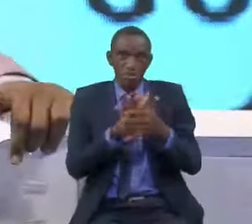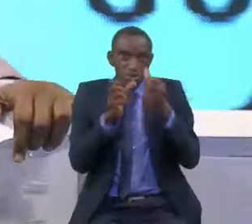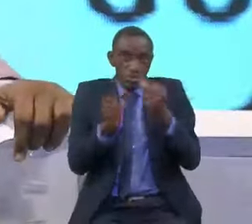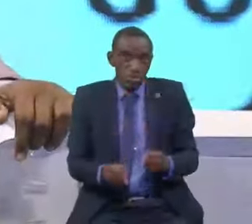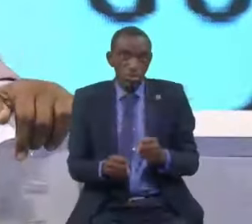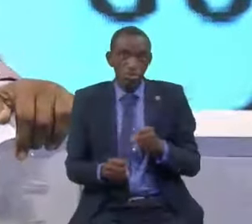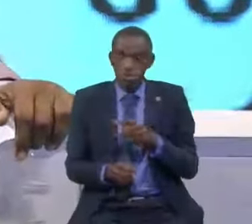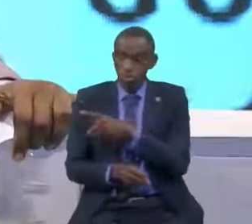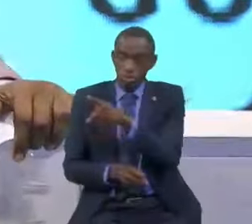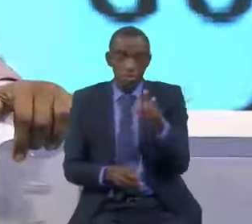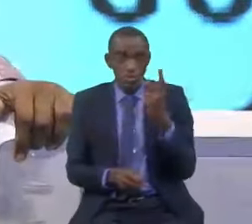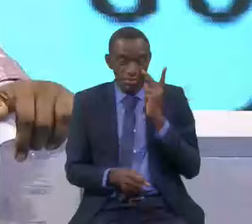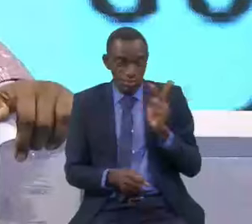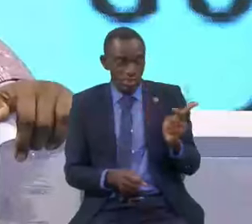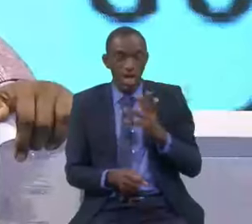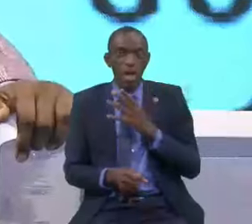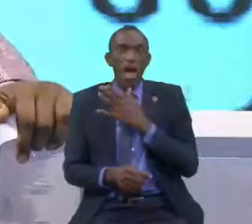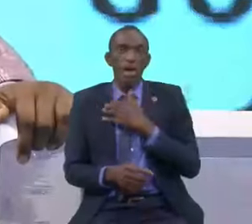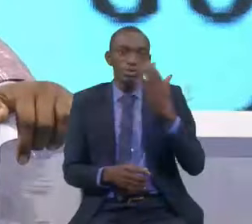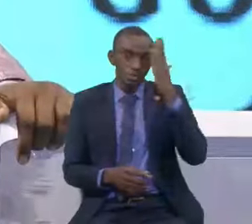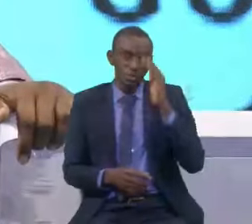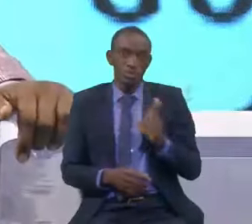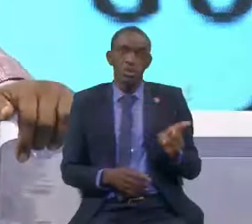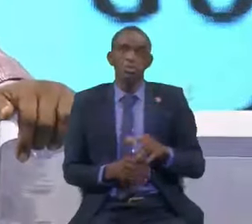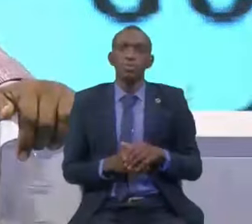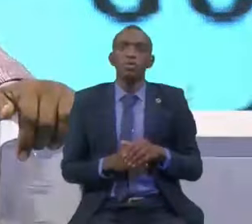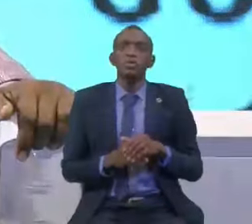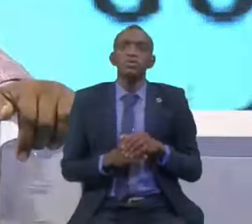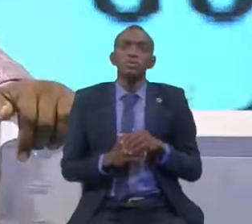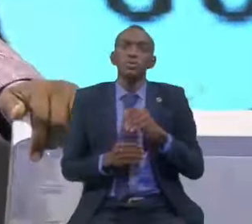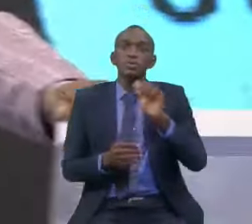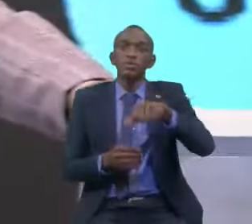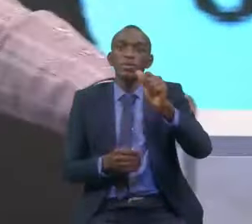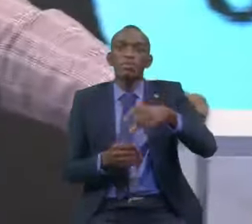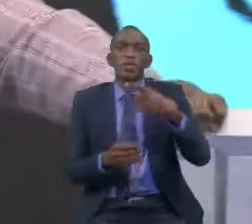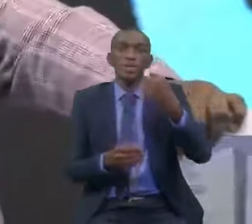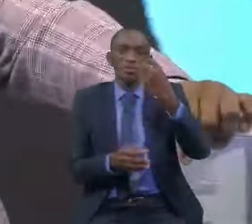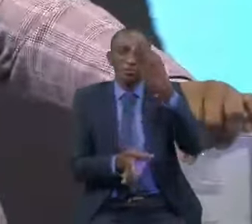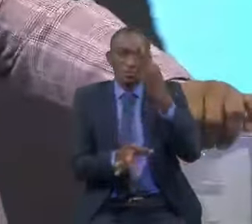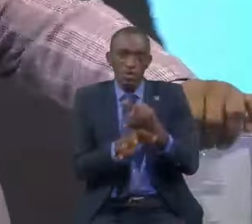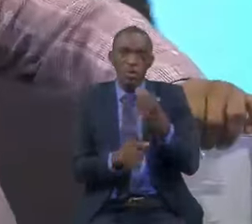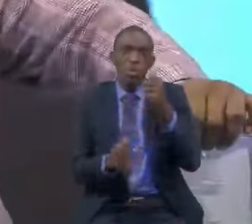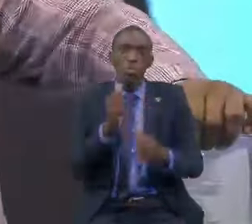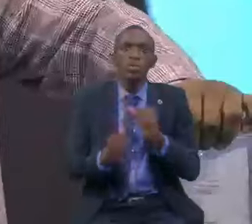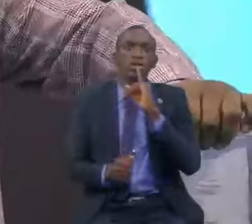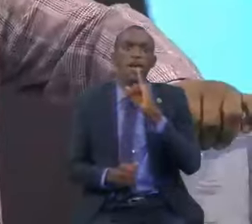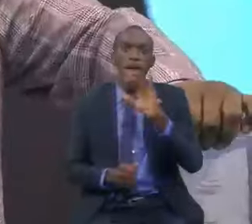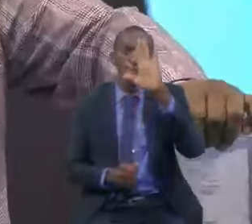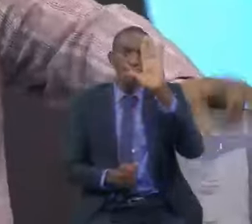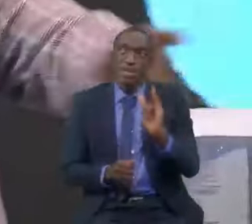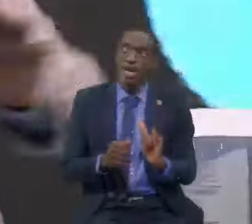know y the faith which is by him as